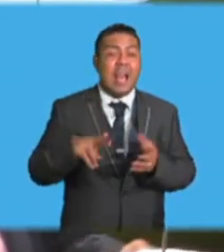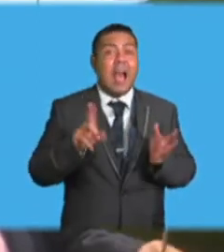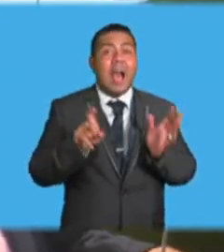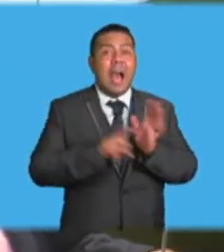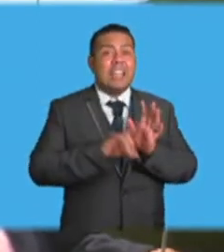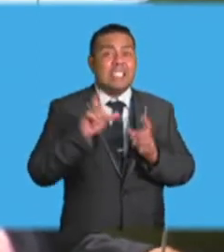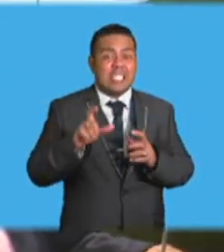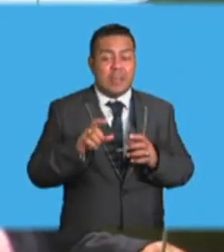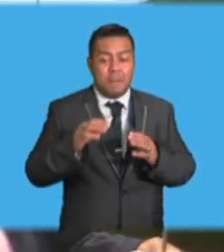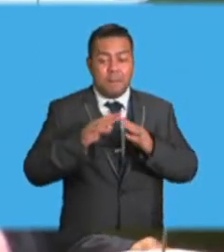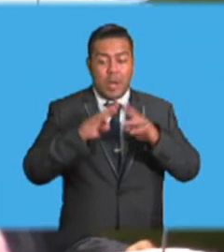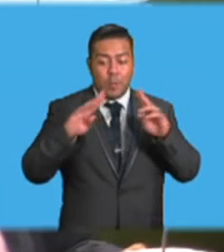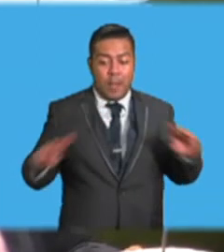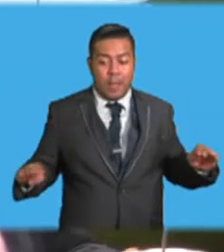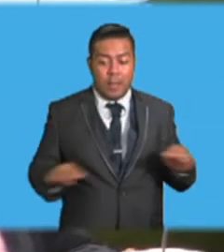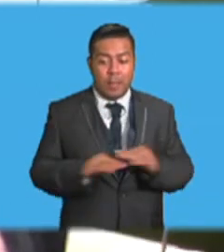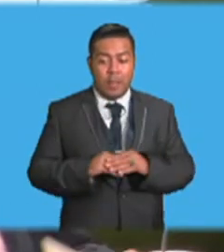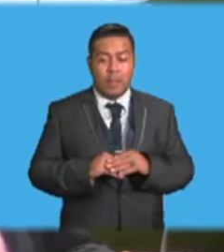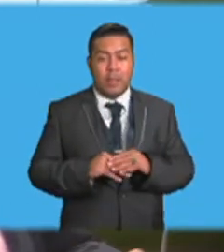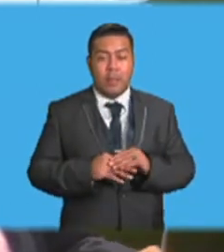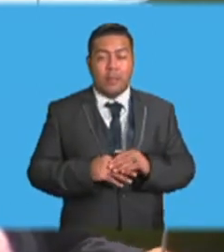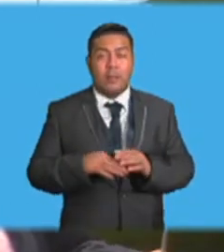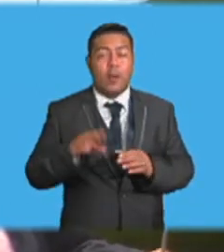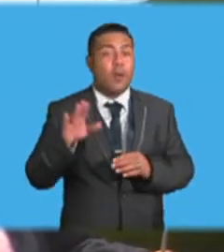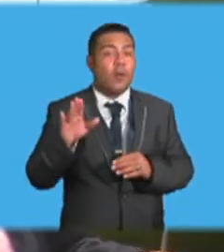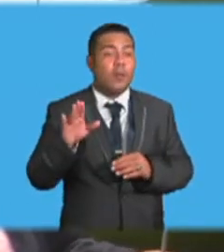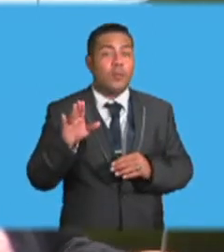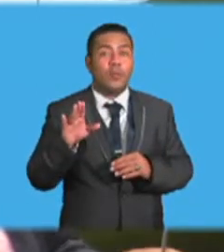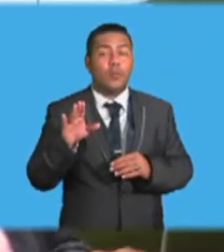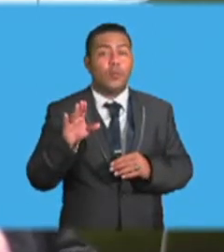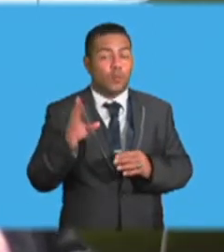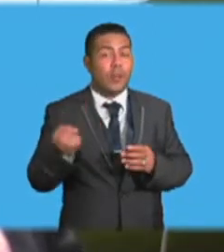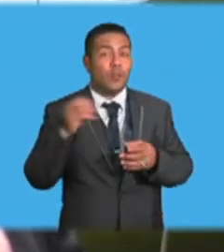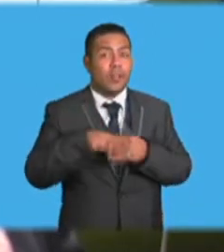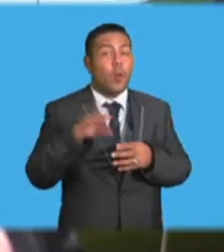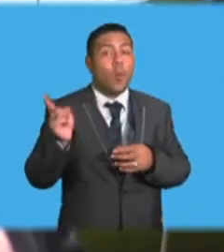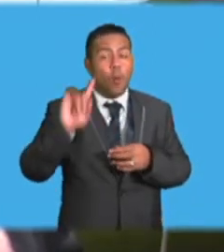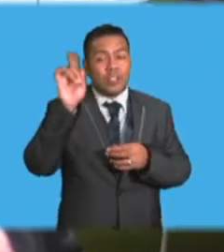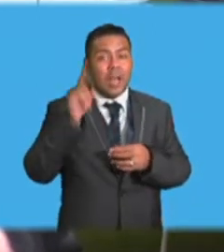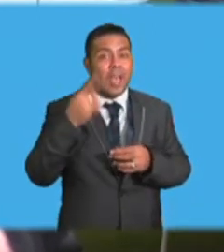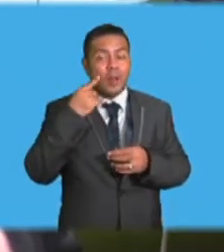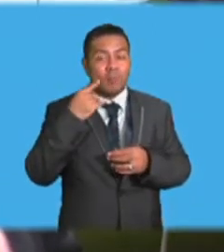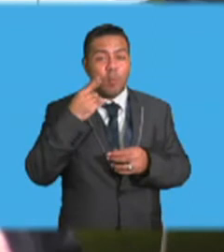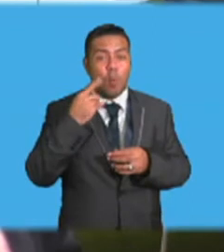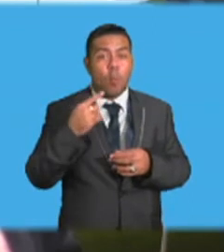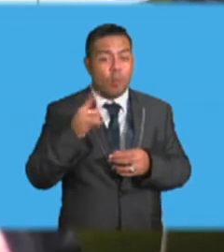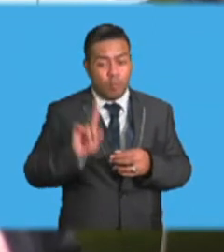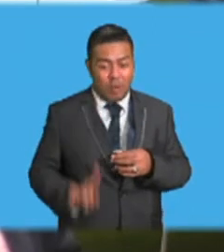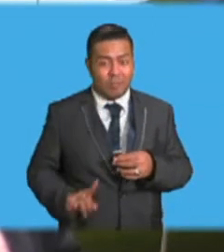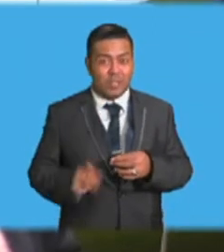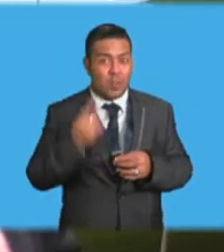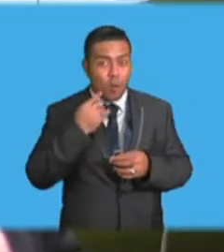the plaque, Energy Fiji Limited and Water Authority Fiji for installing power and water meters at no cost to the facility, Madam Speaker.